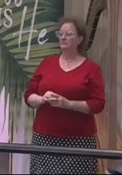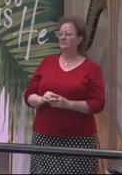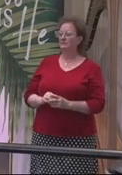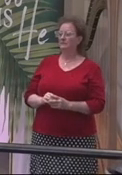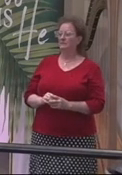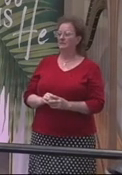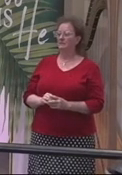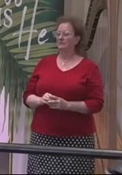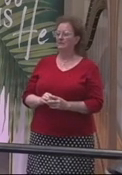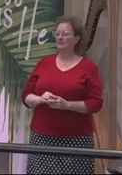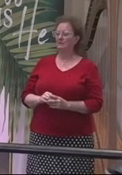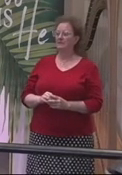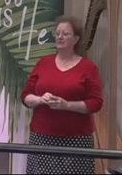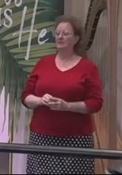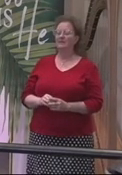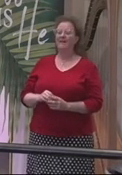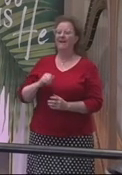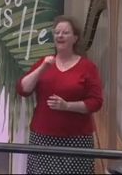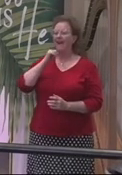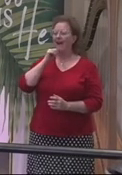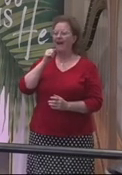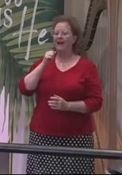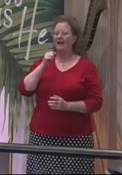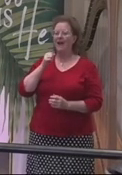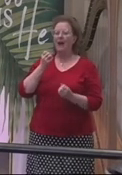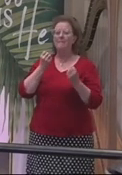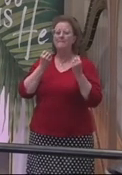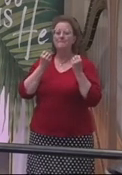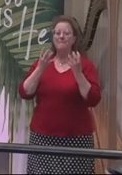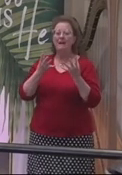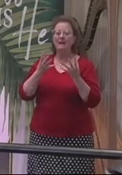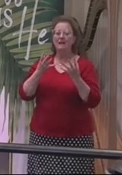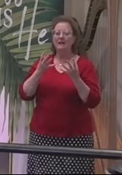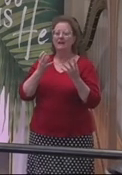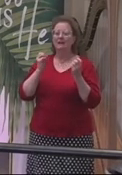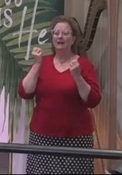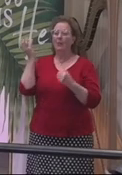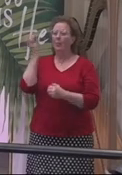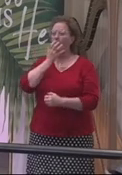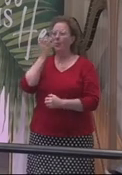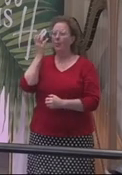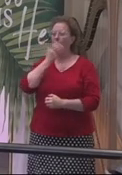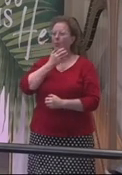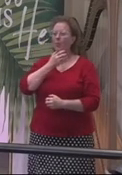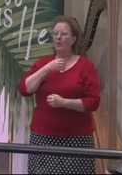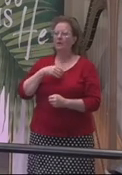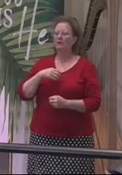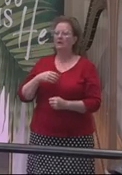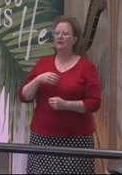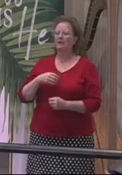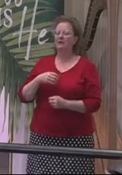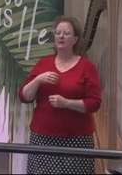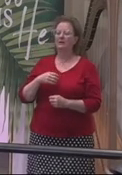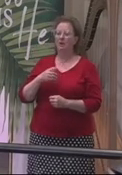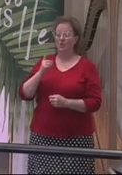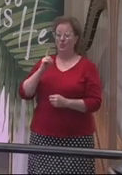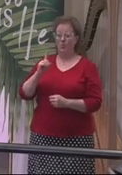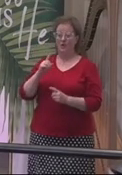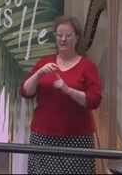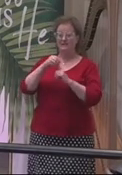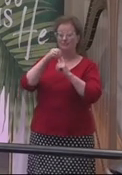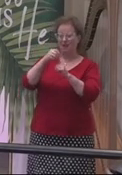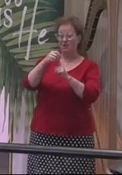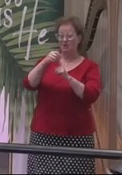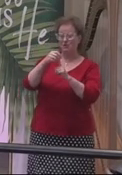these signs. So it wasn't like they were going there because they wanted to see a whole bunch of miracles. No, instead it's in the singular. It was a miracle. It